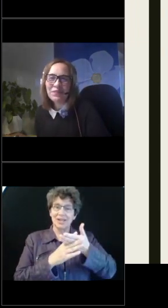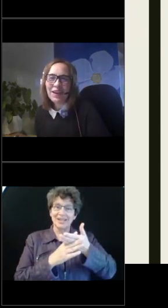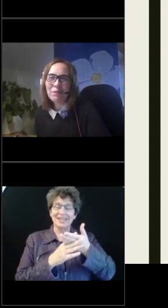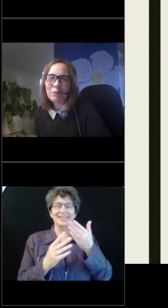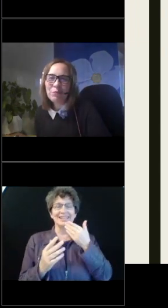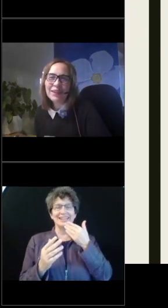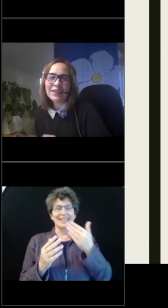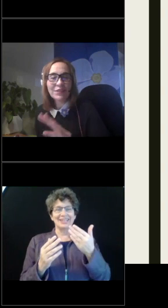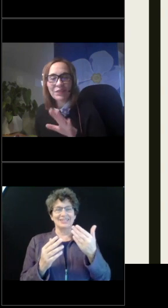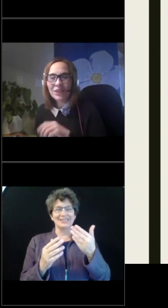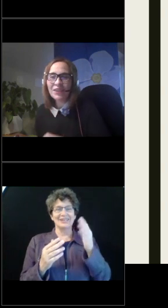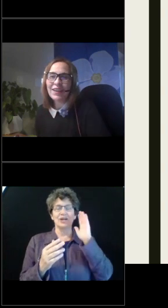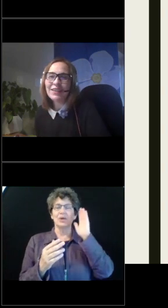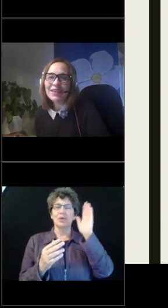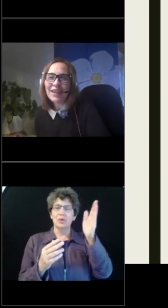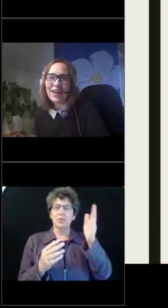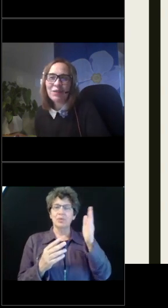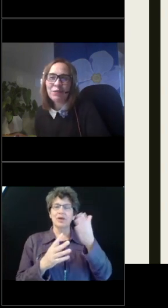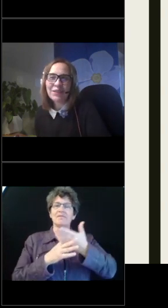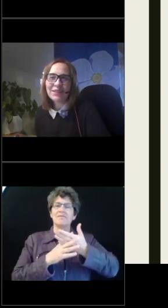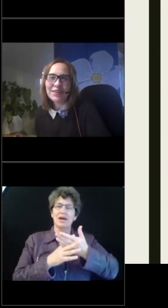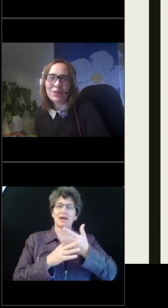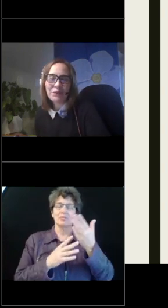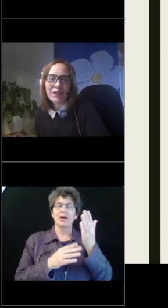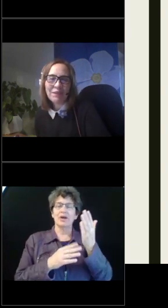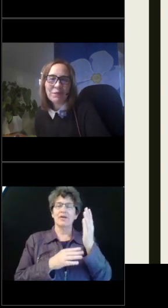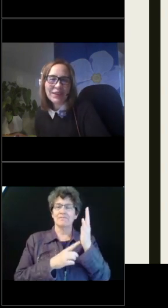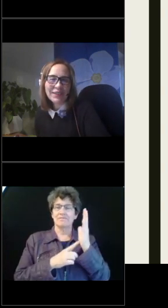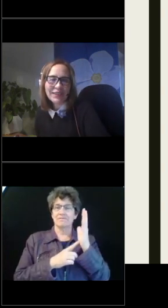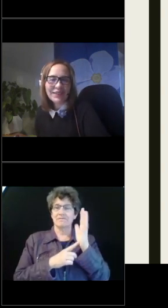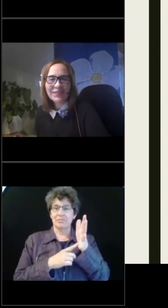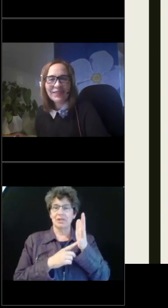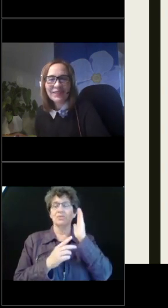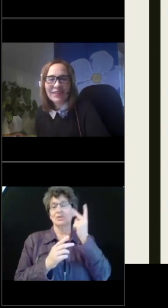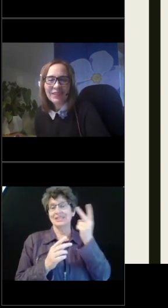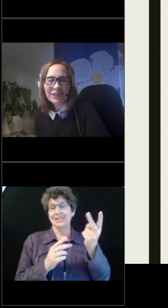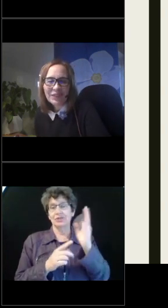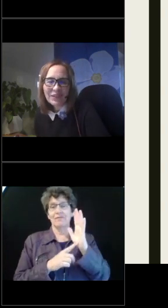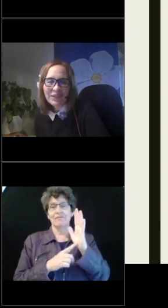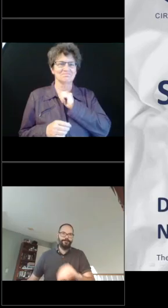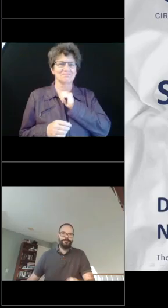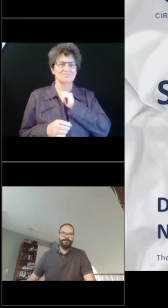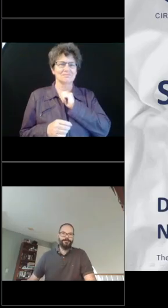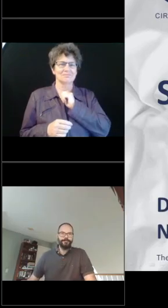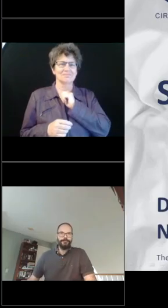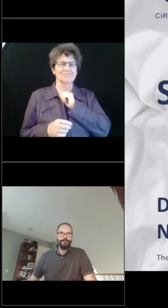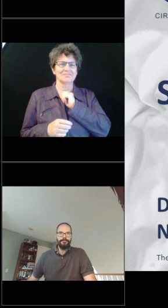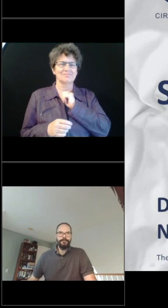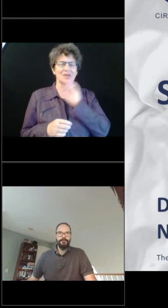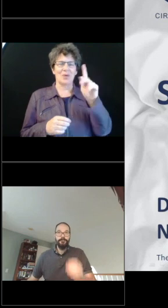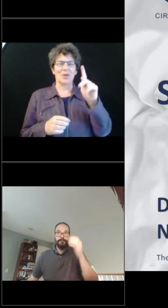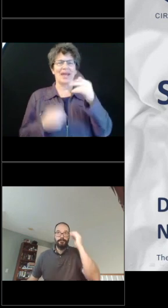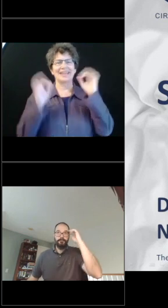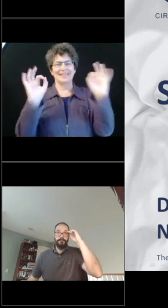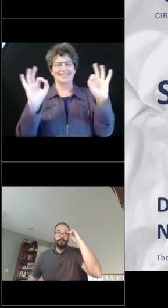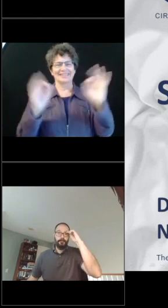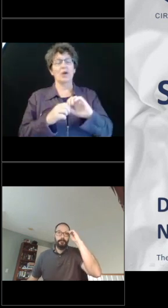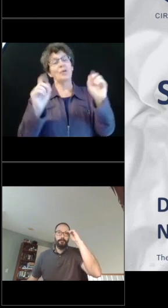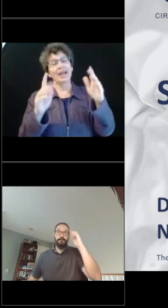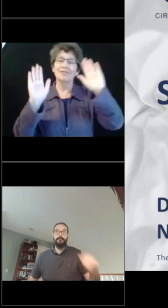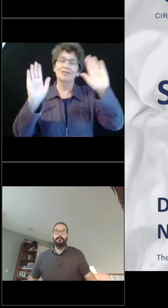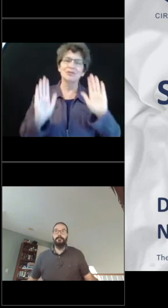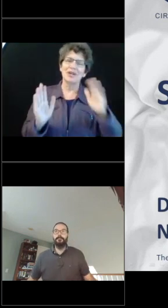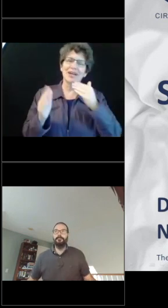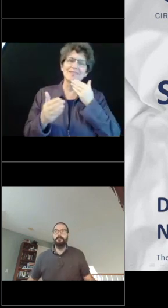We'll take a 5-minute break, so stretch our legs, and we'll see you in 5 minutes. There we go. Great. Thanks so